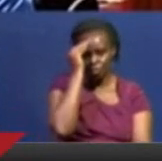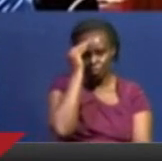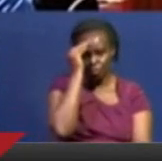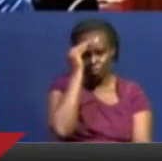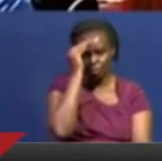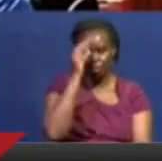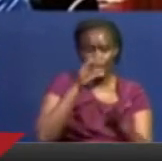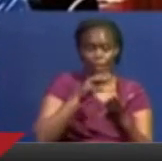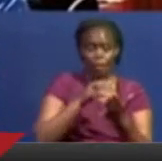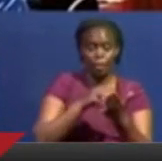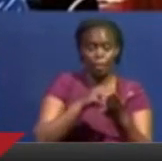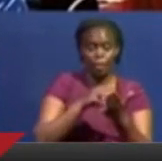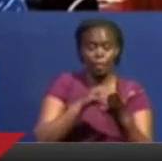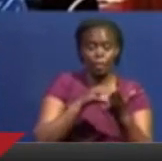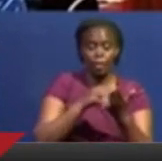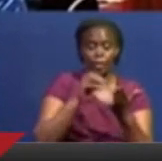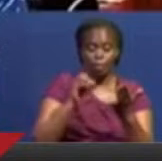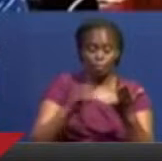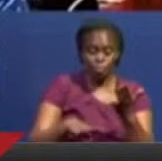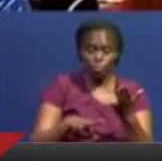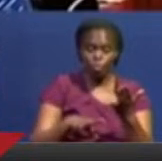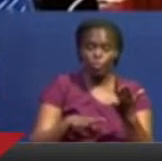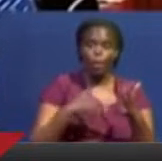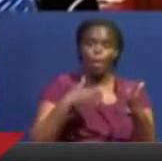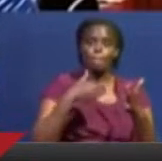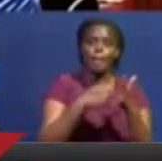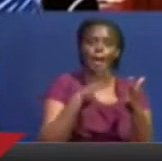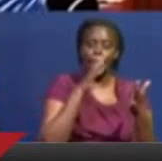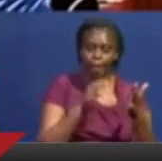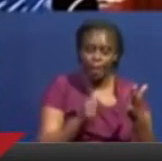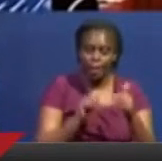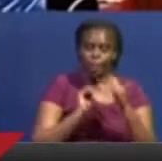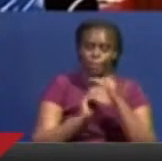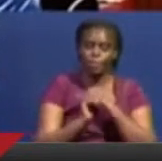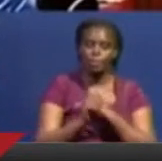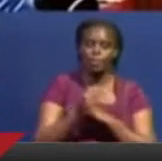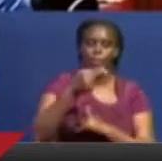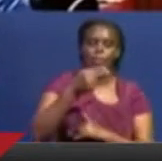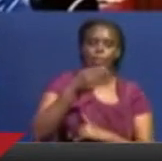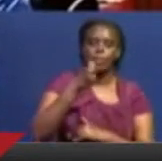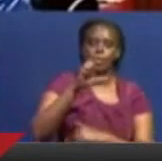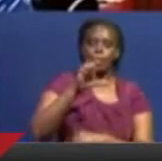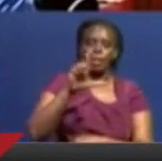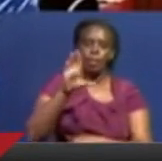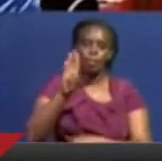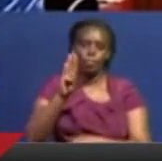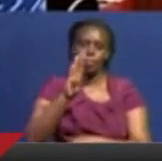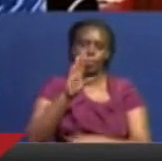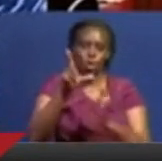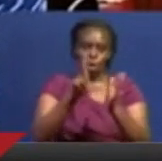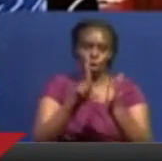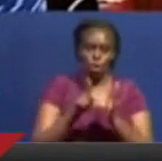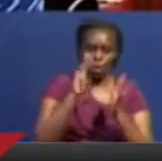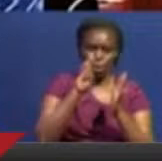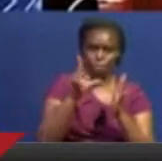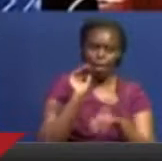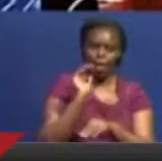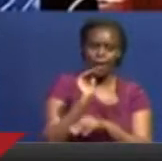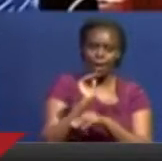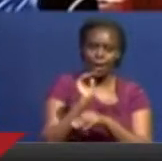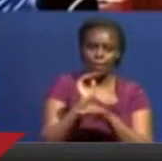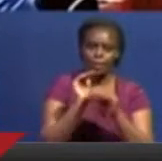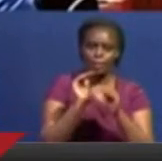By removing age-related barriers to accessing higher education loans, the bill seeks